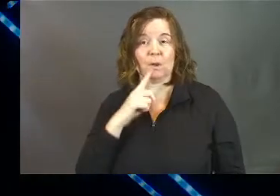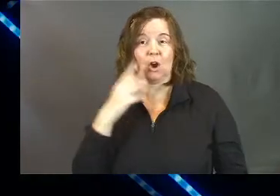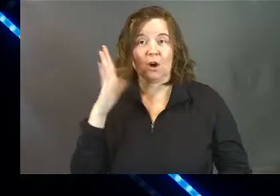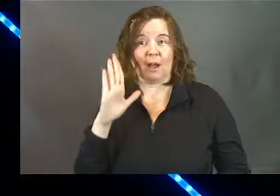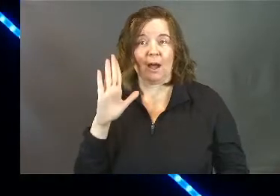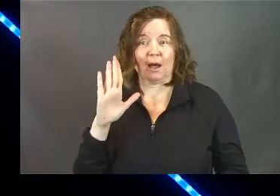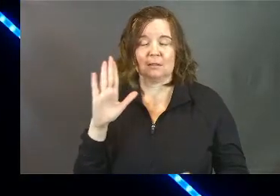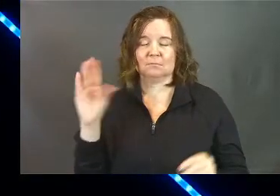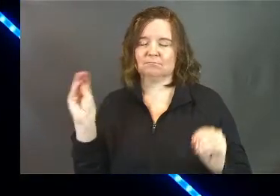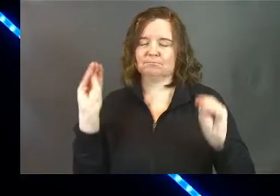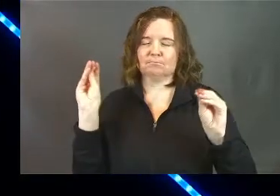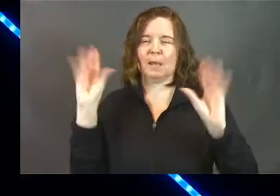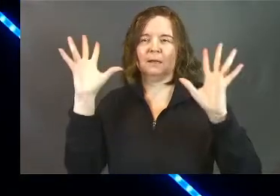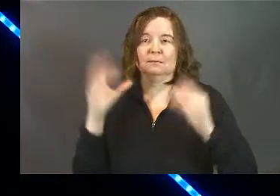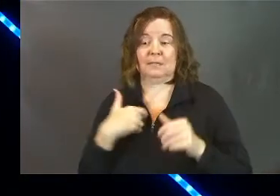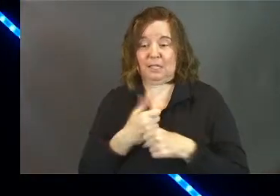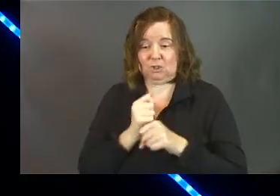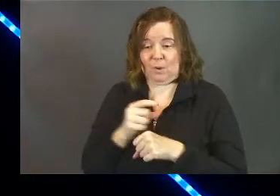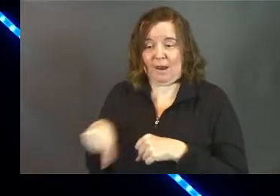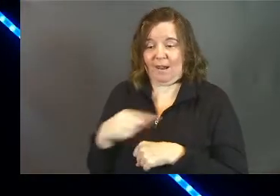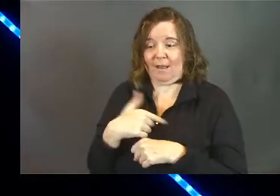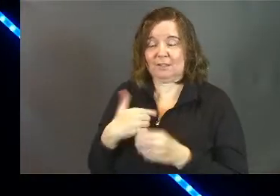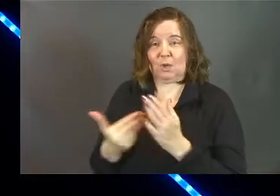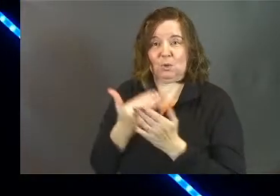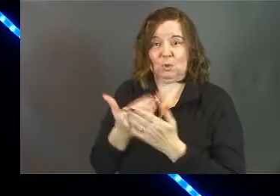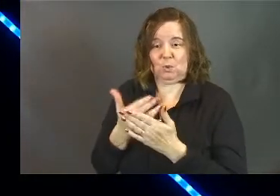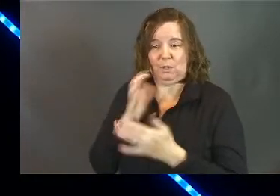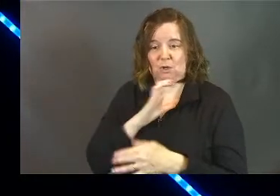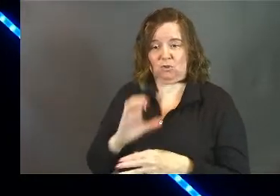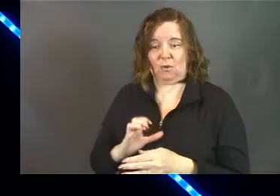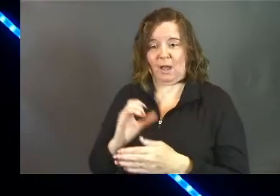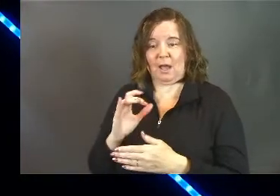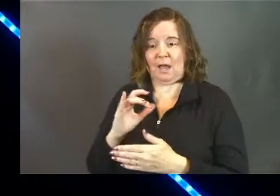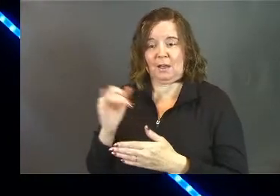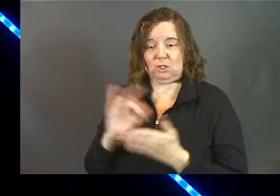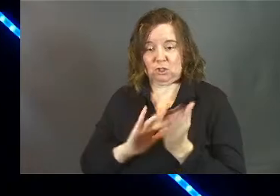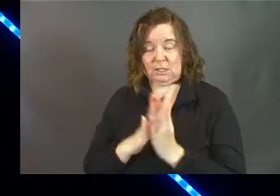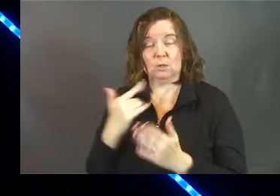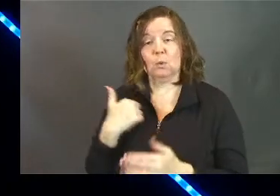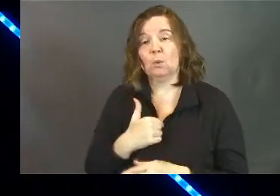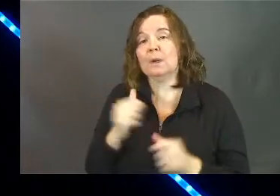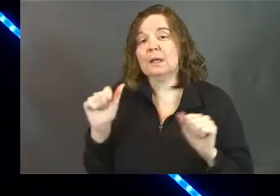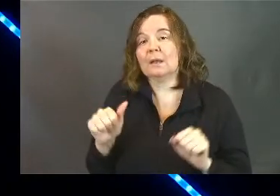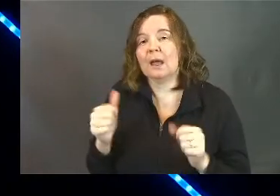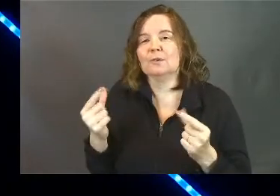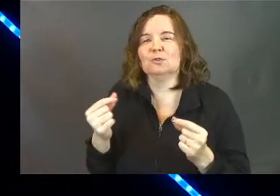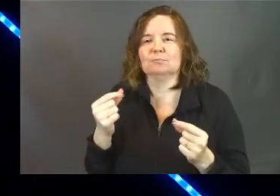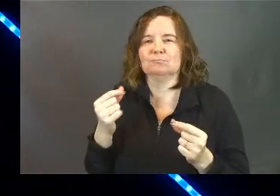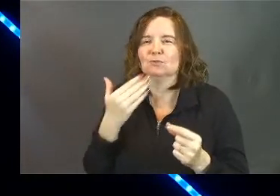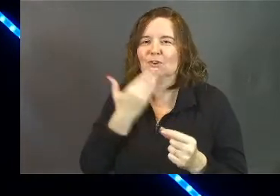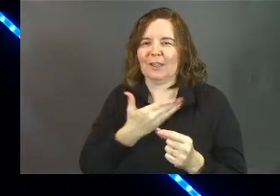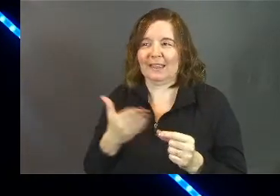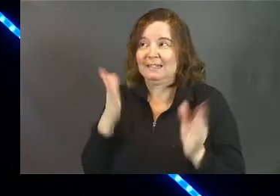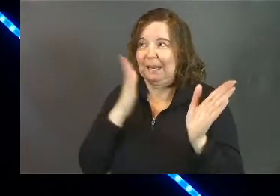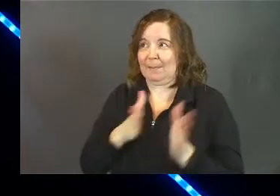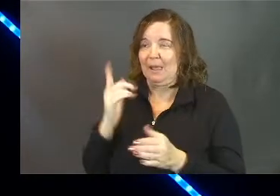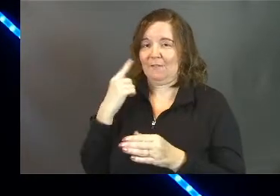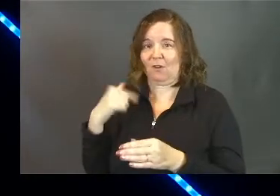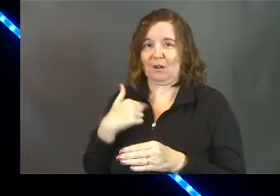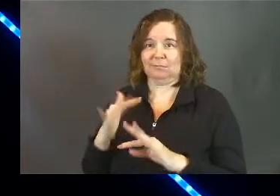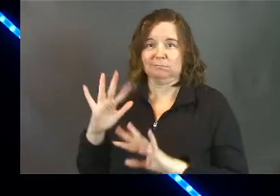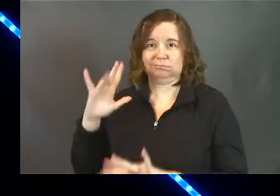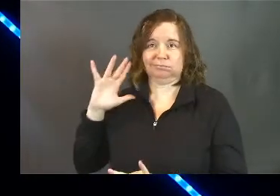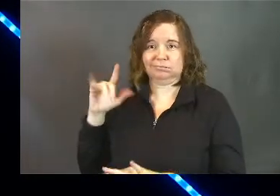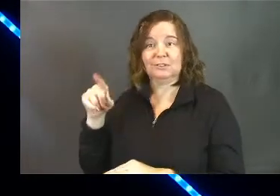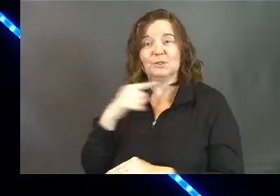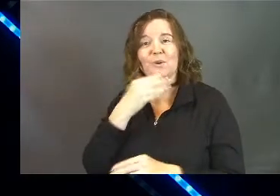God's masterpiece. He has created us anew in Christ Jesus so we can do the good things he planned for us long ago.